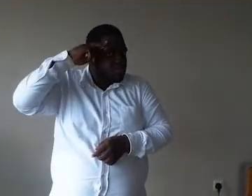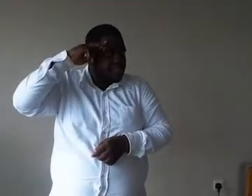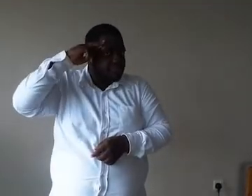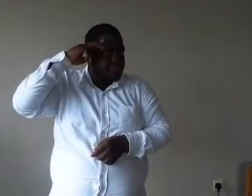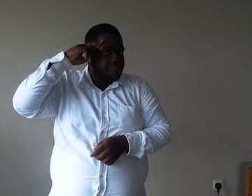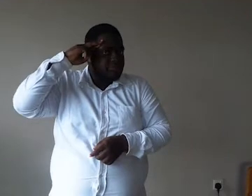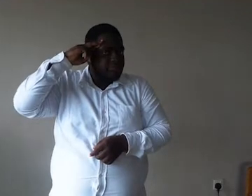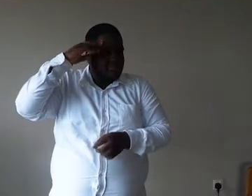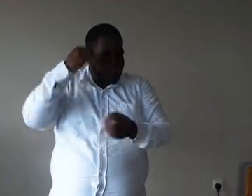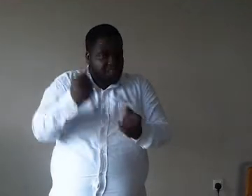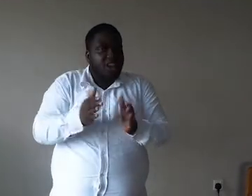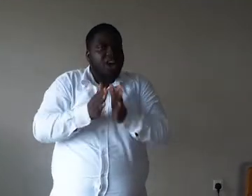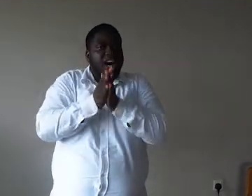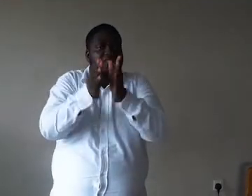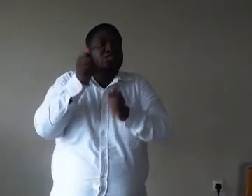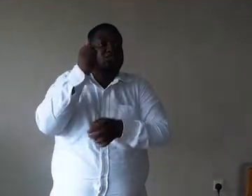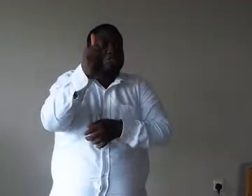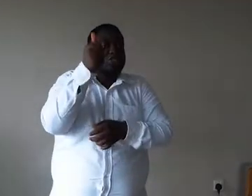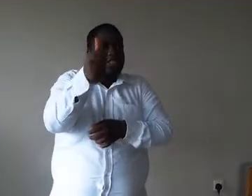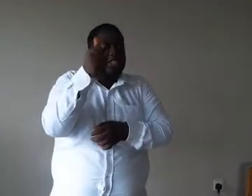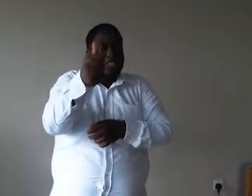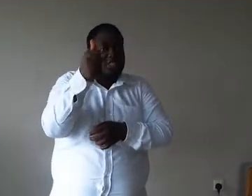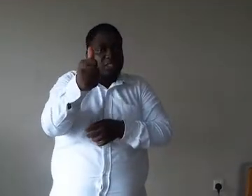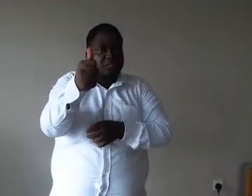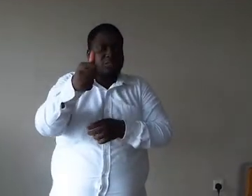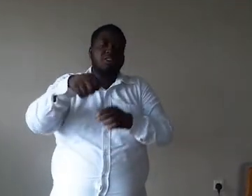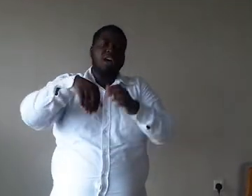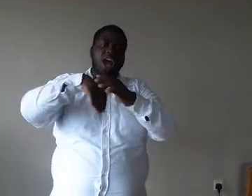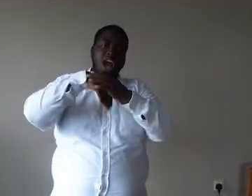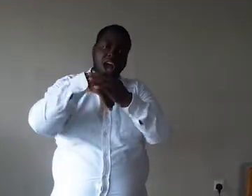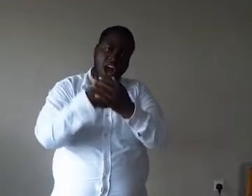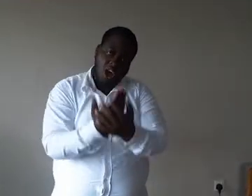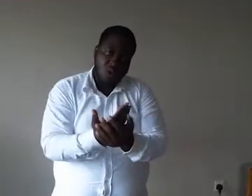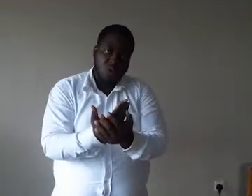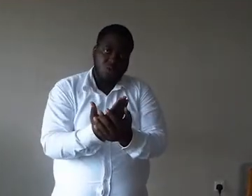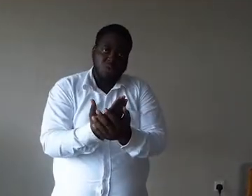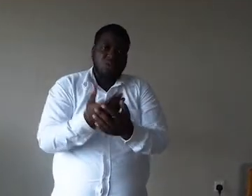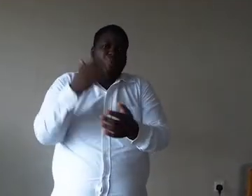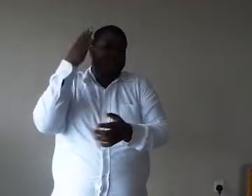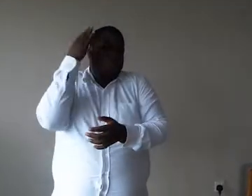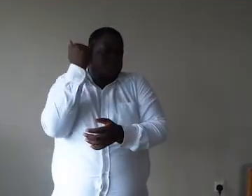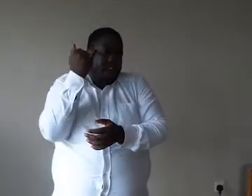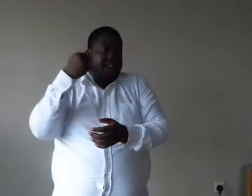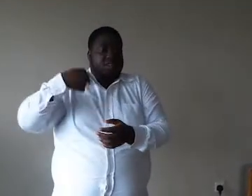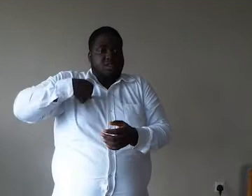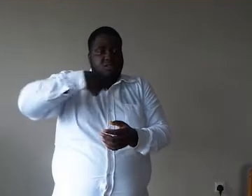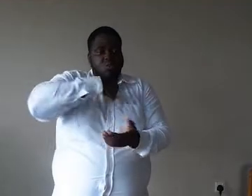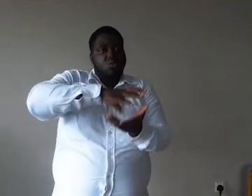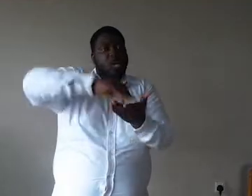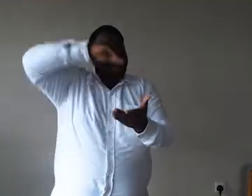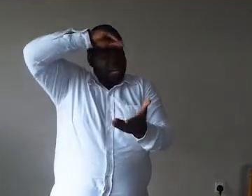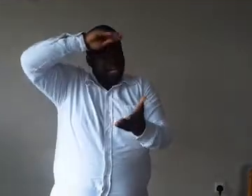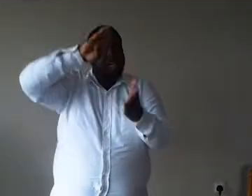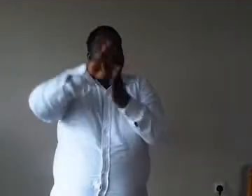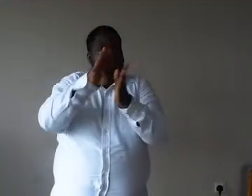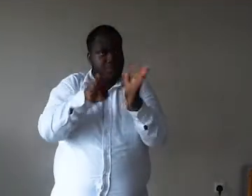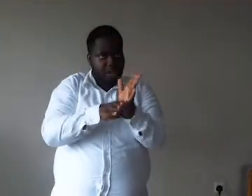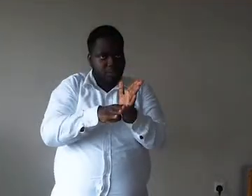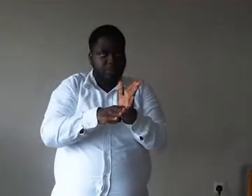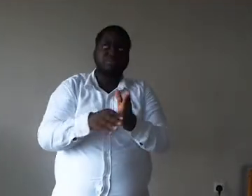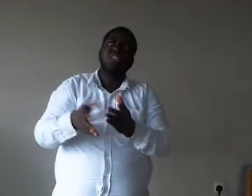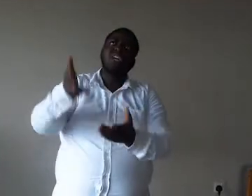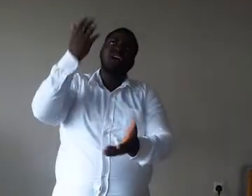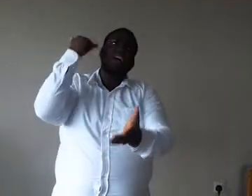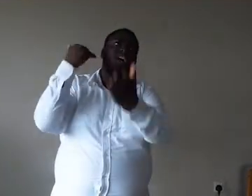times, according to statistics that was done in 2010, it was concluded that the Bible is the most bought book